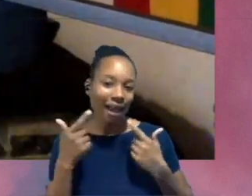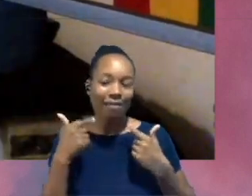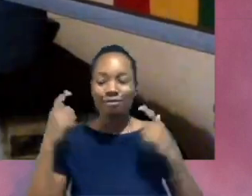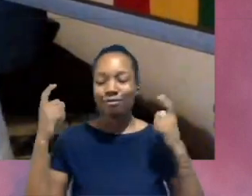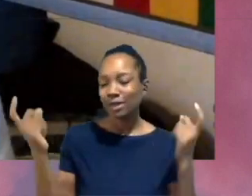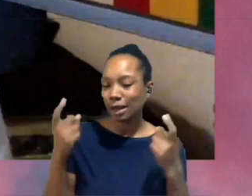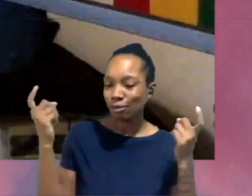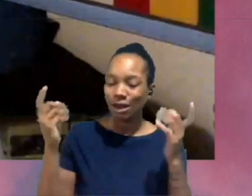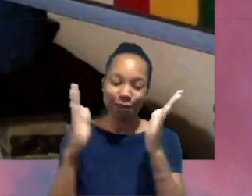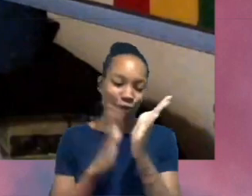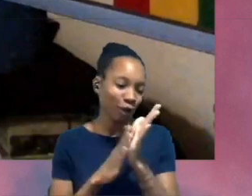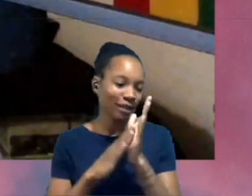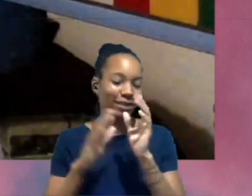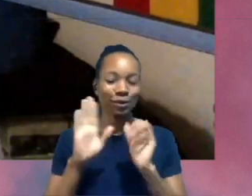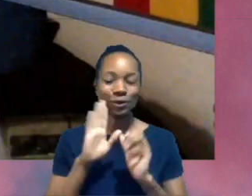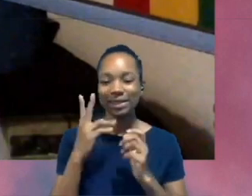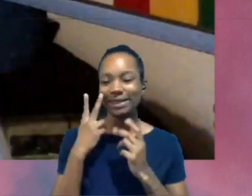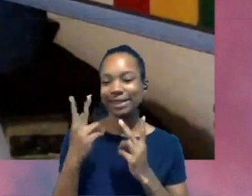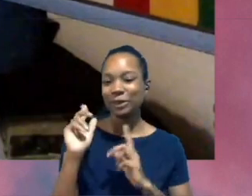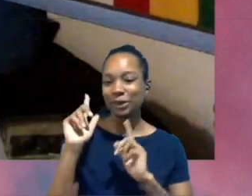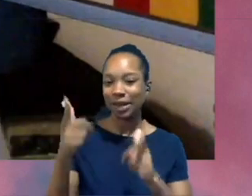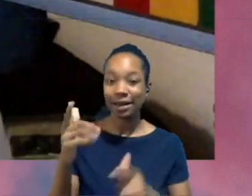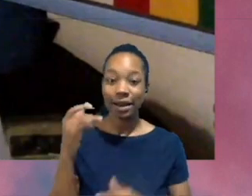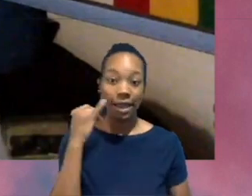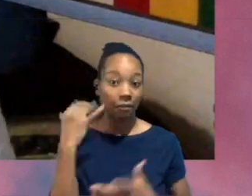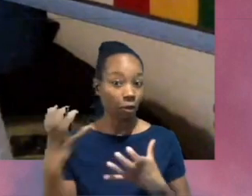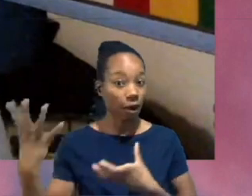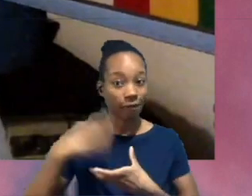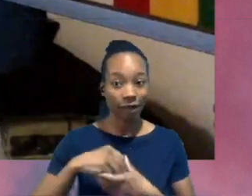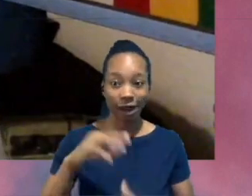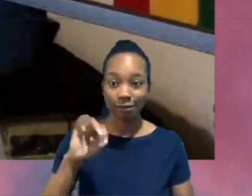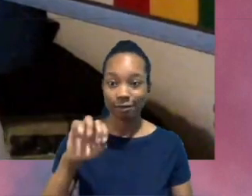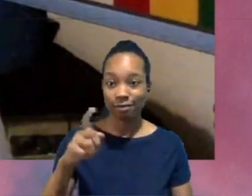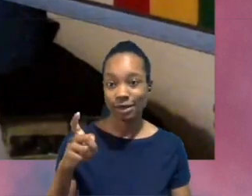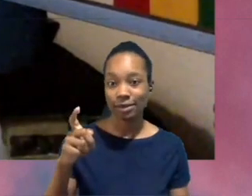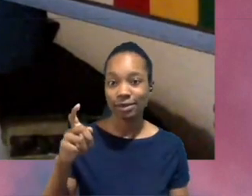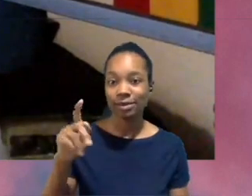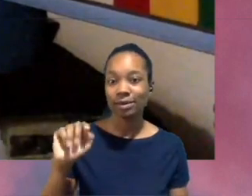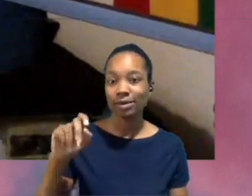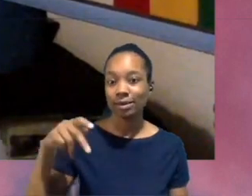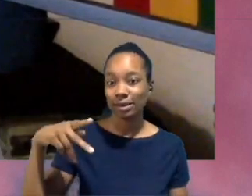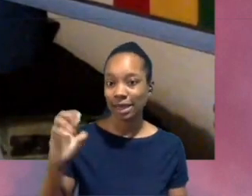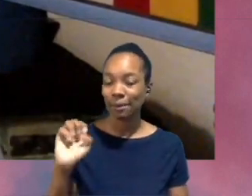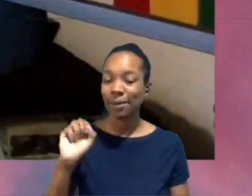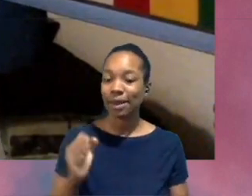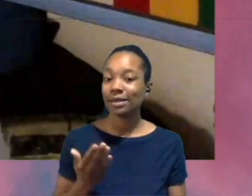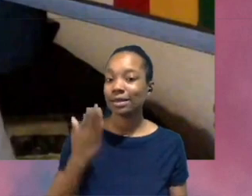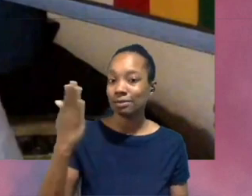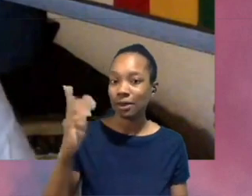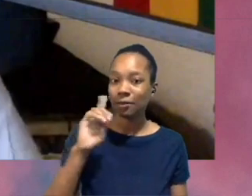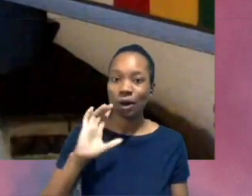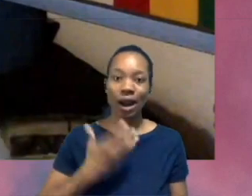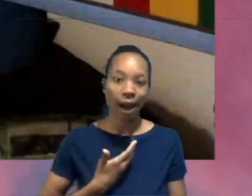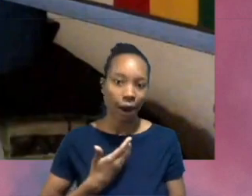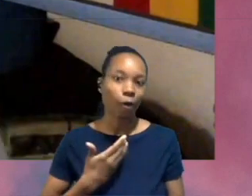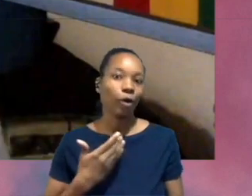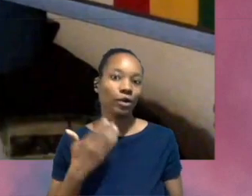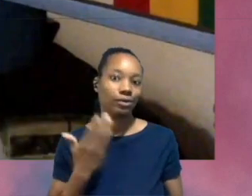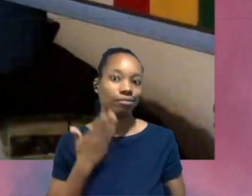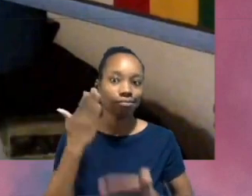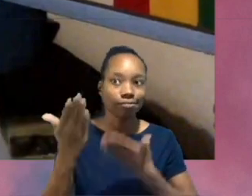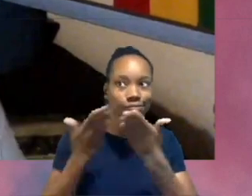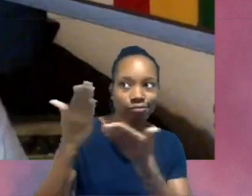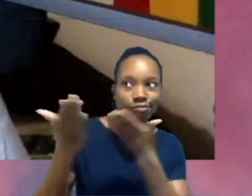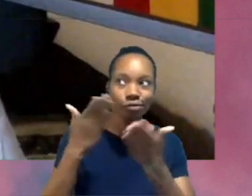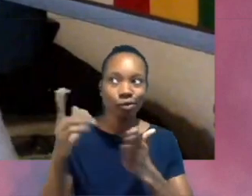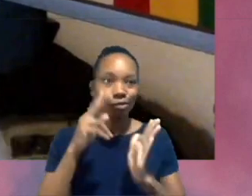don't forget, if you wanna be a part of the mixtape, submit to the Youth Speaks Unified Mixtape. Our call for submissions is live, so we can do this again next